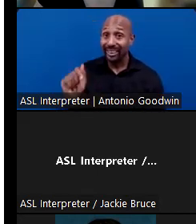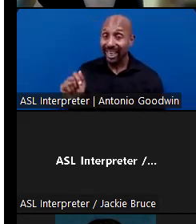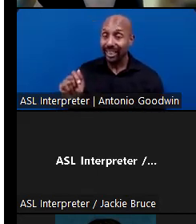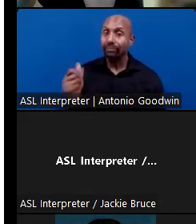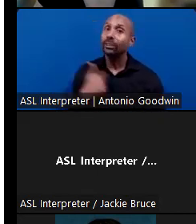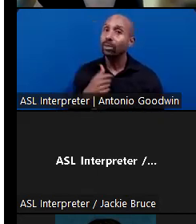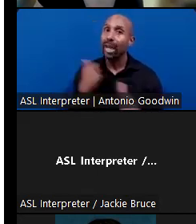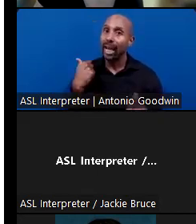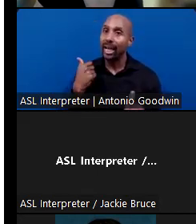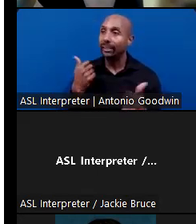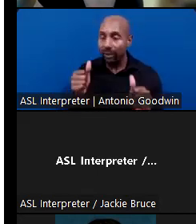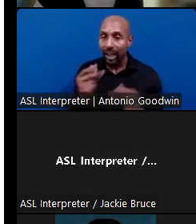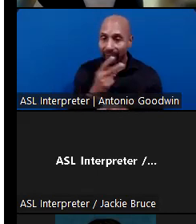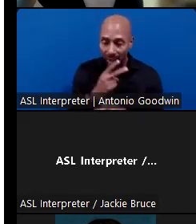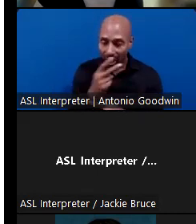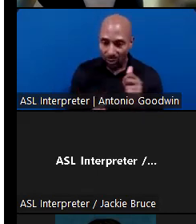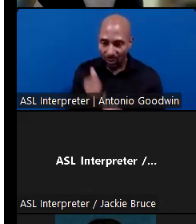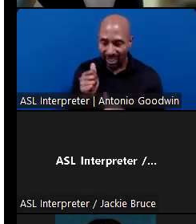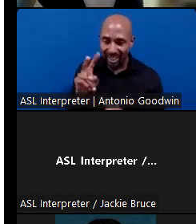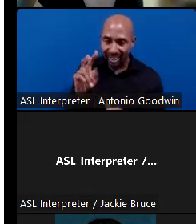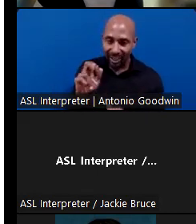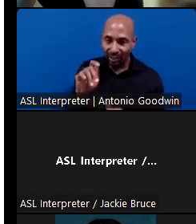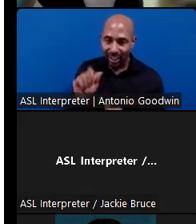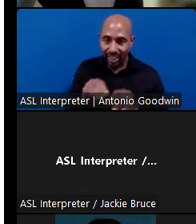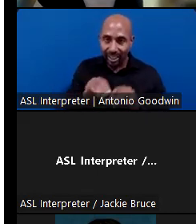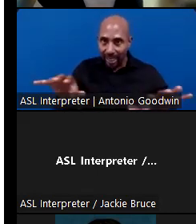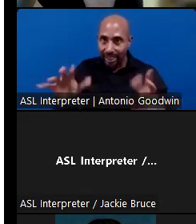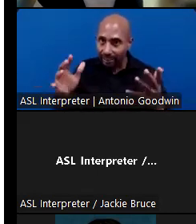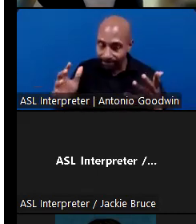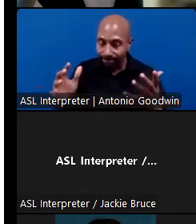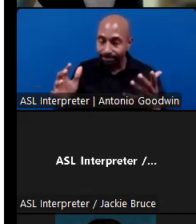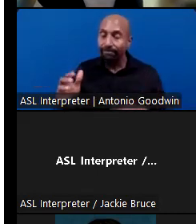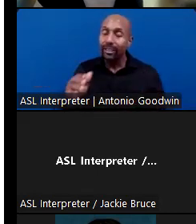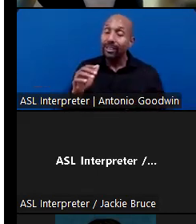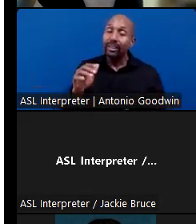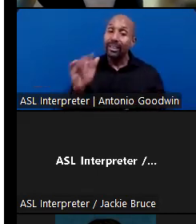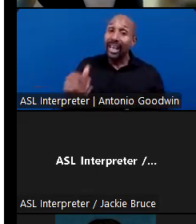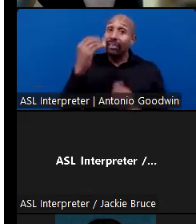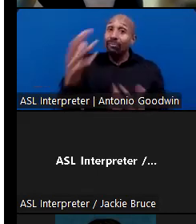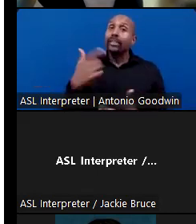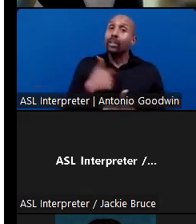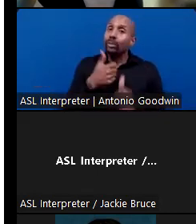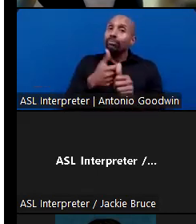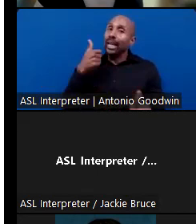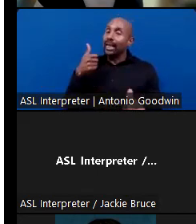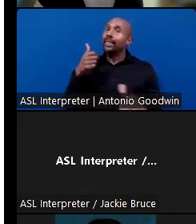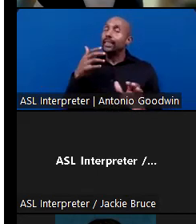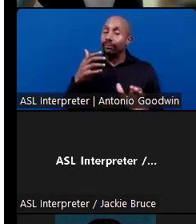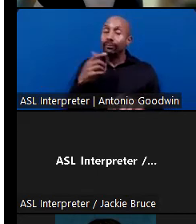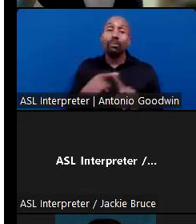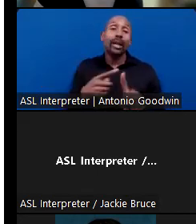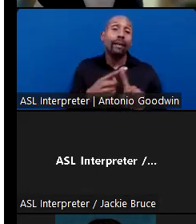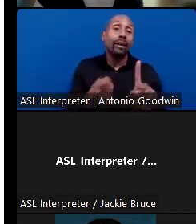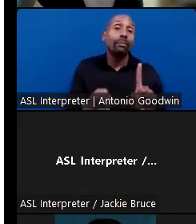variant or subvariants are going around. But based on our most recent data and also what's